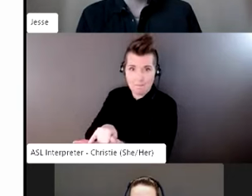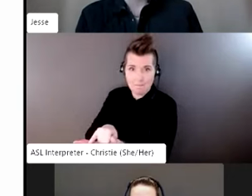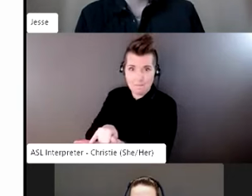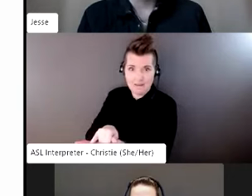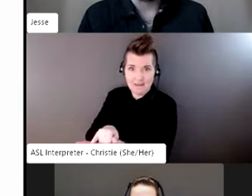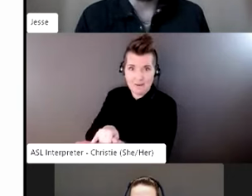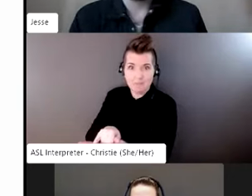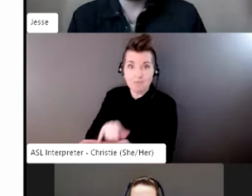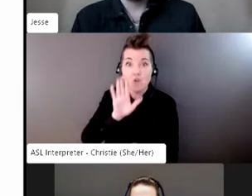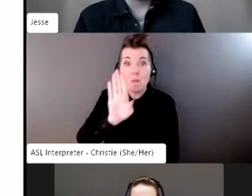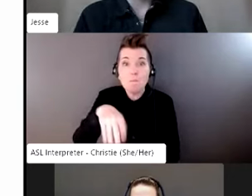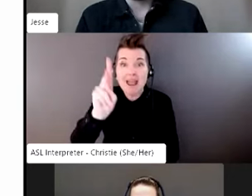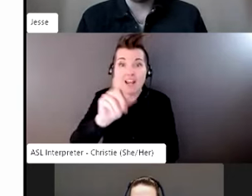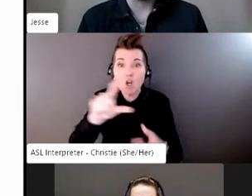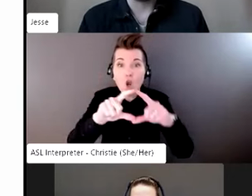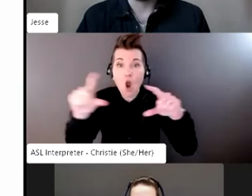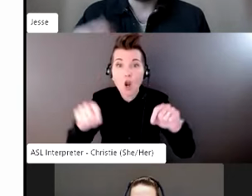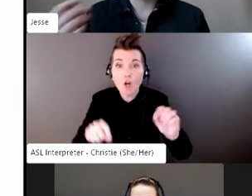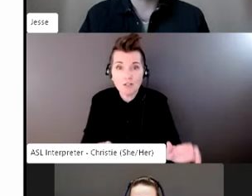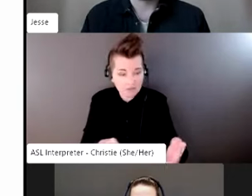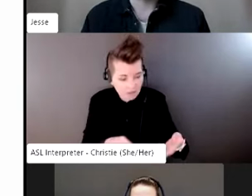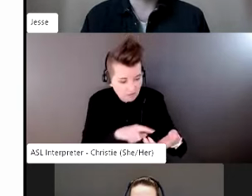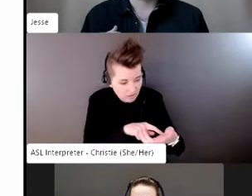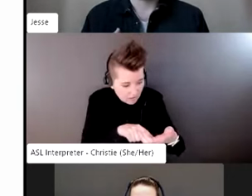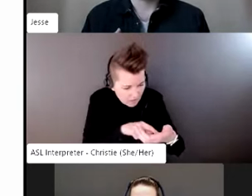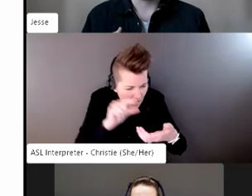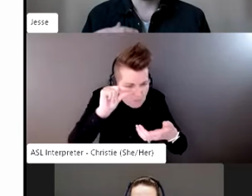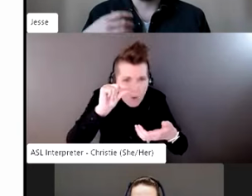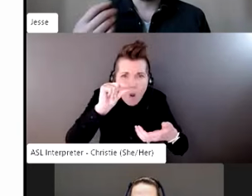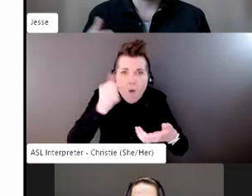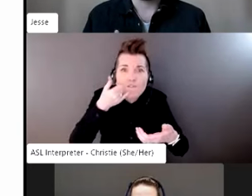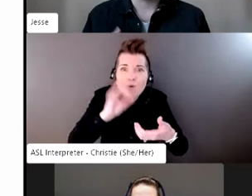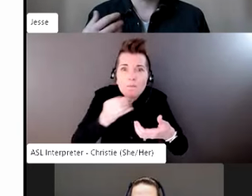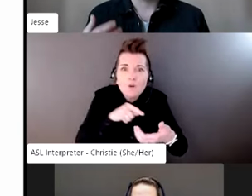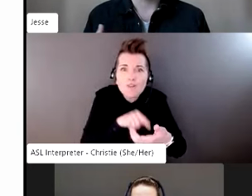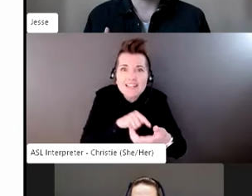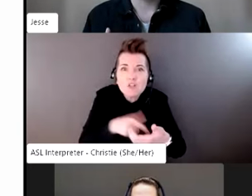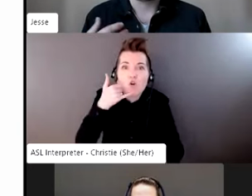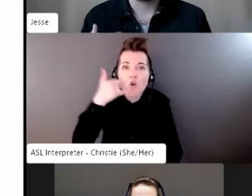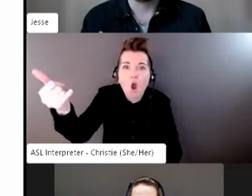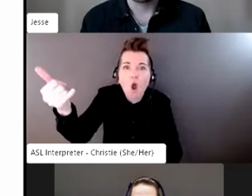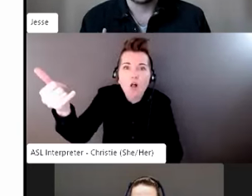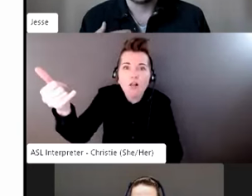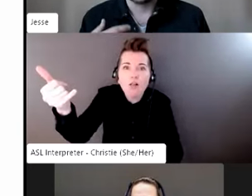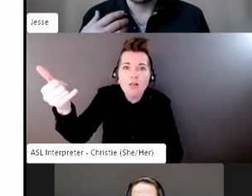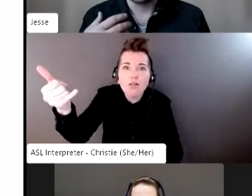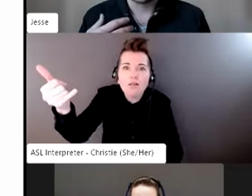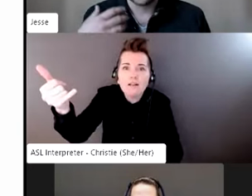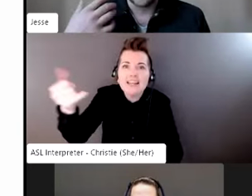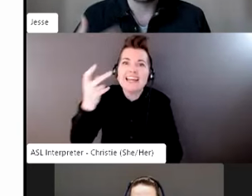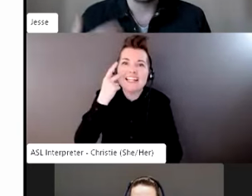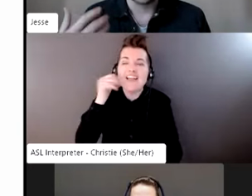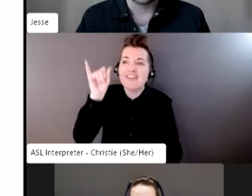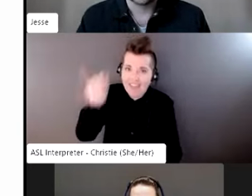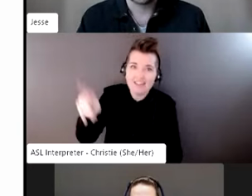back of your bank card. That's always the best way to sort of verify that the communication is coming from